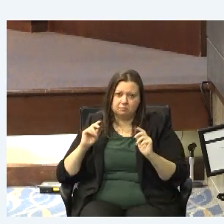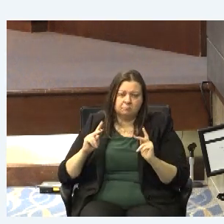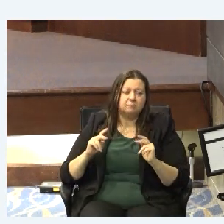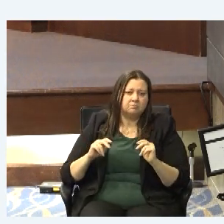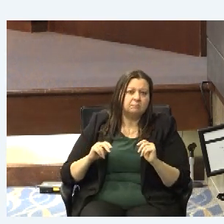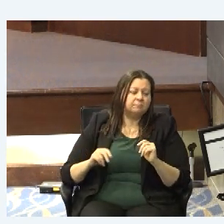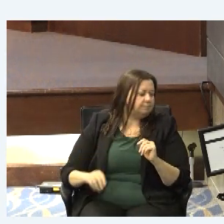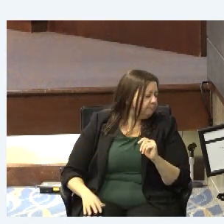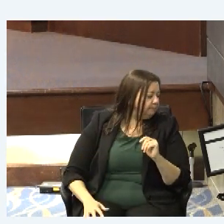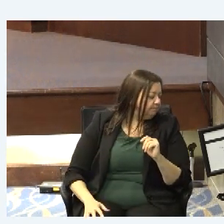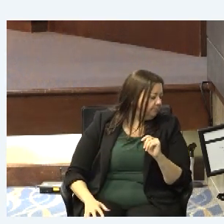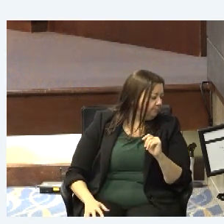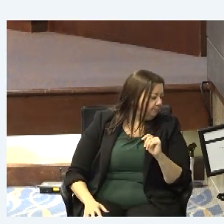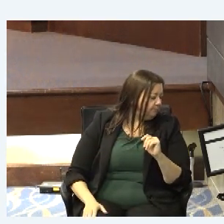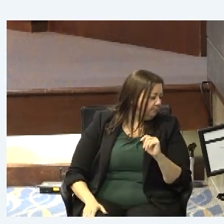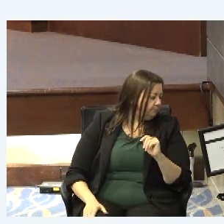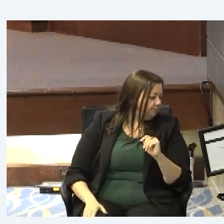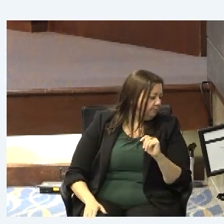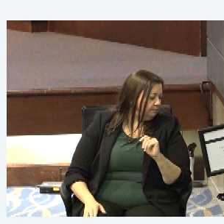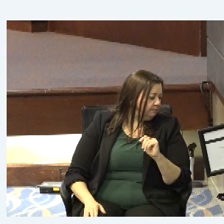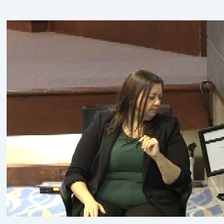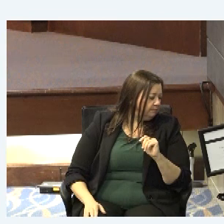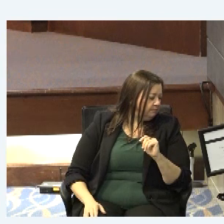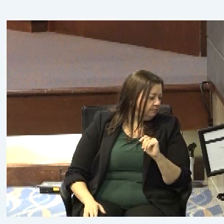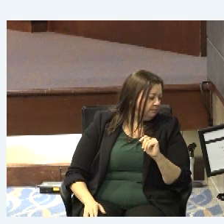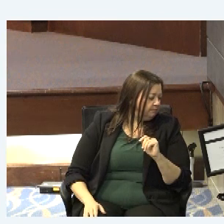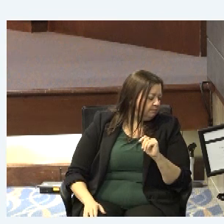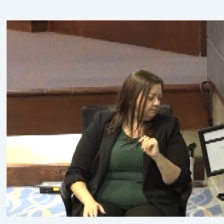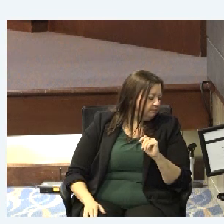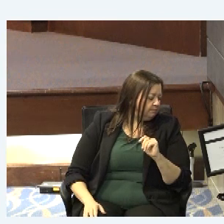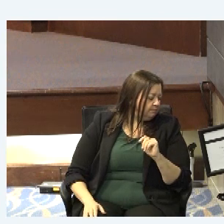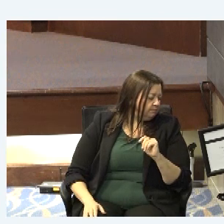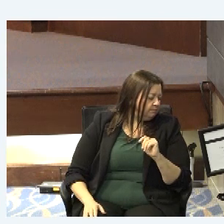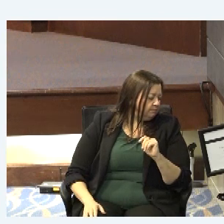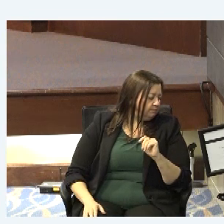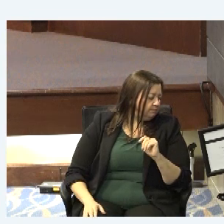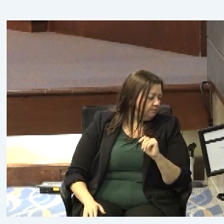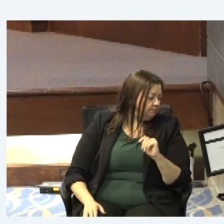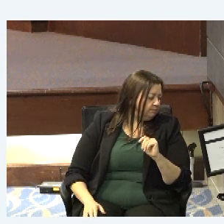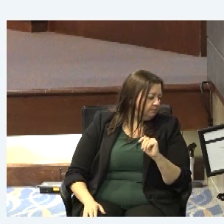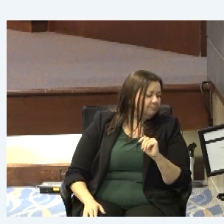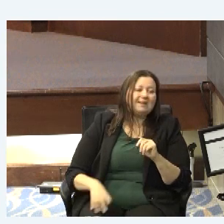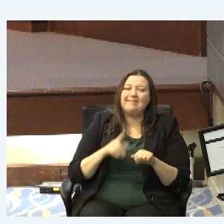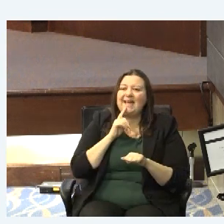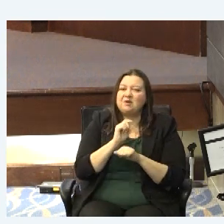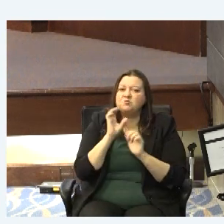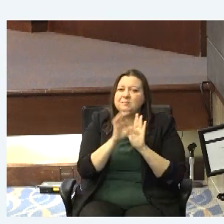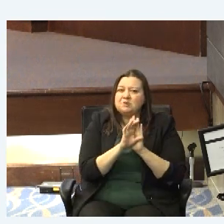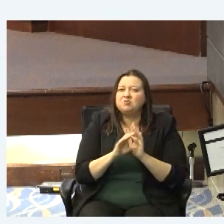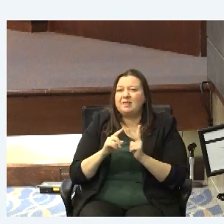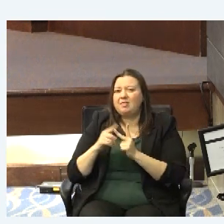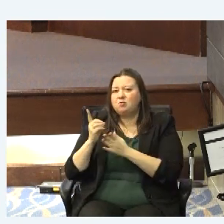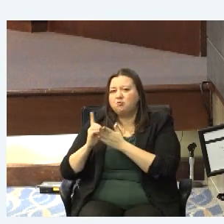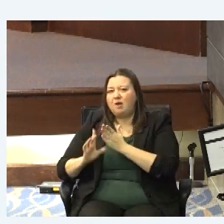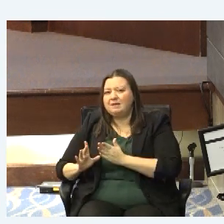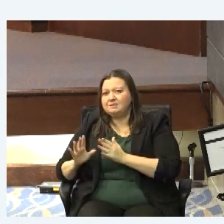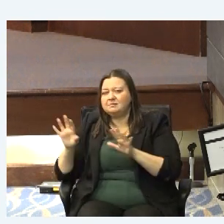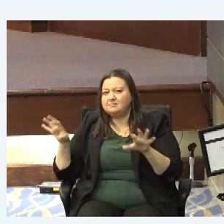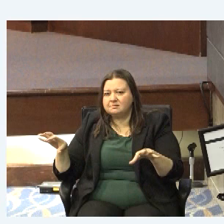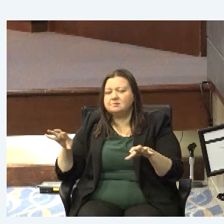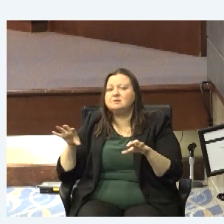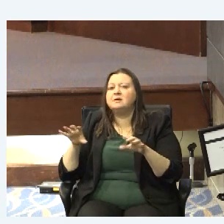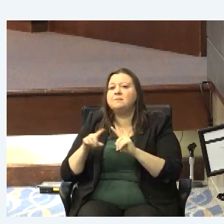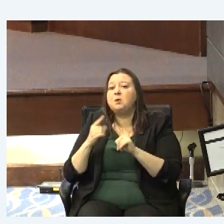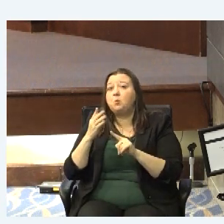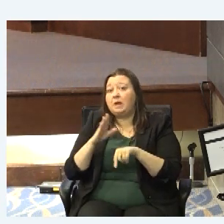Renderings on the left, actual pictures on the right. The one caution with these renderings